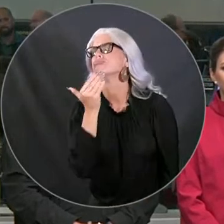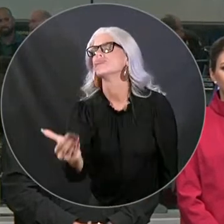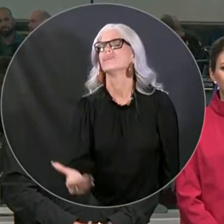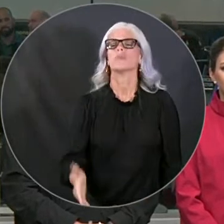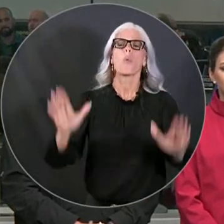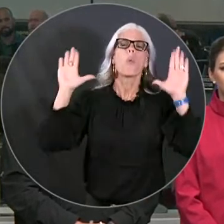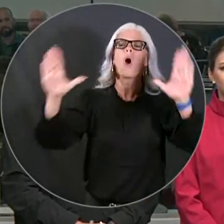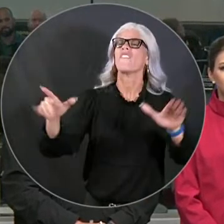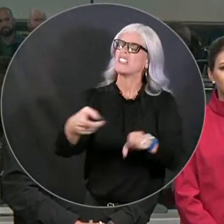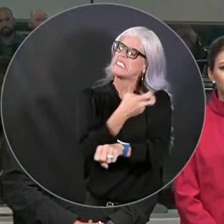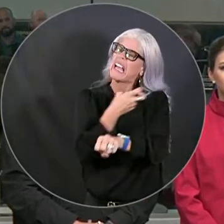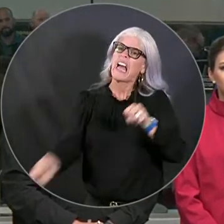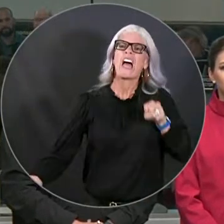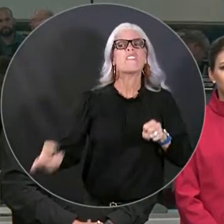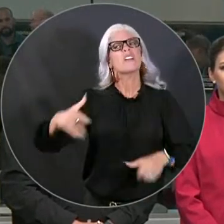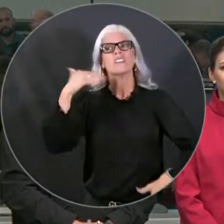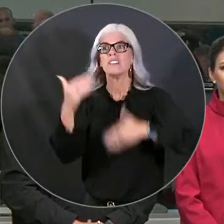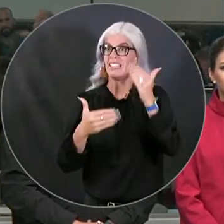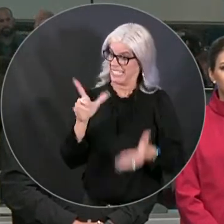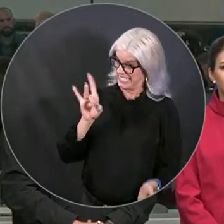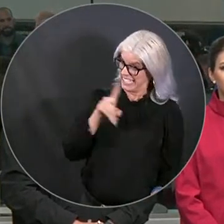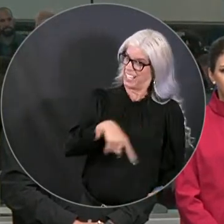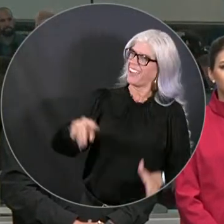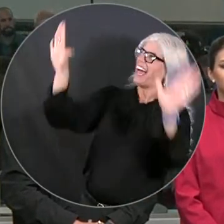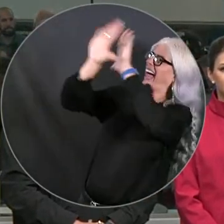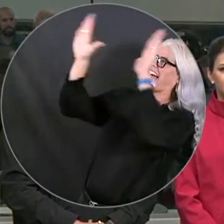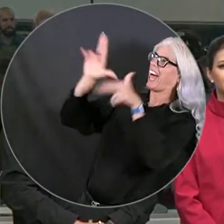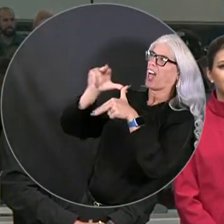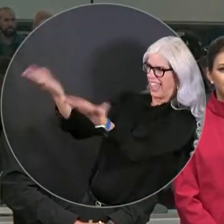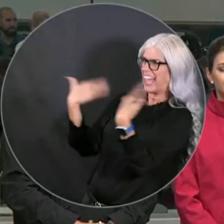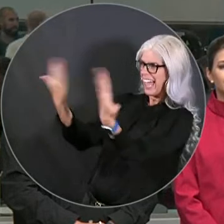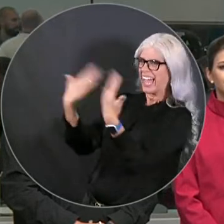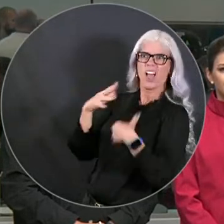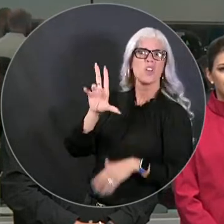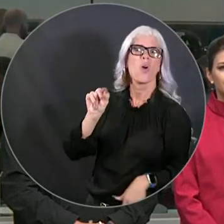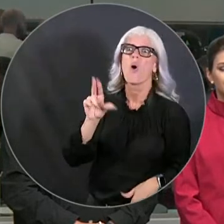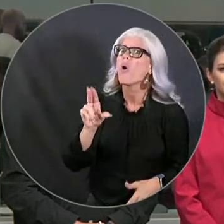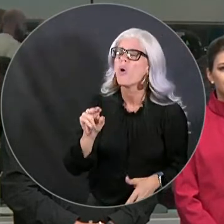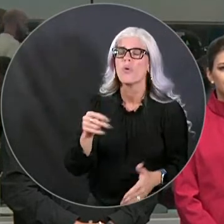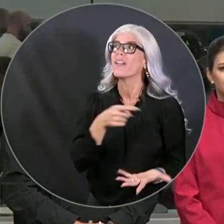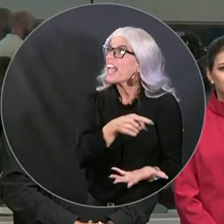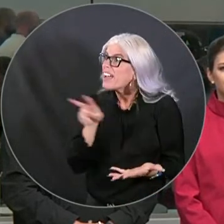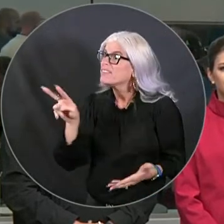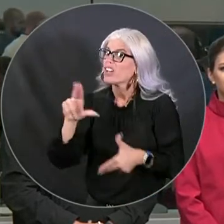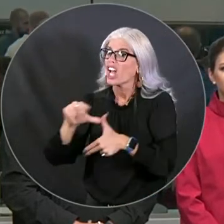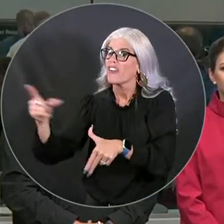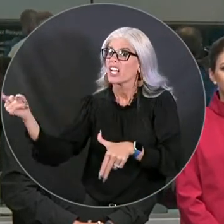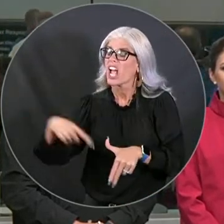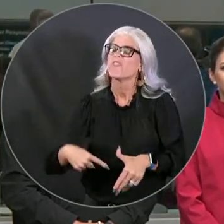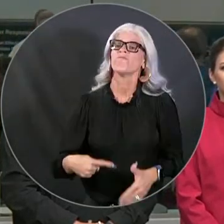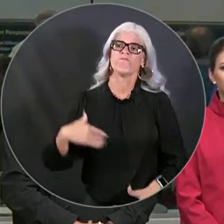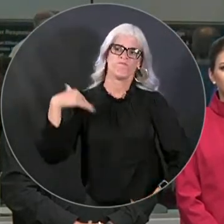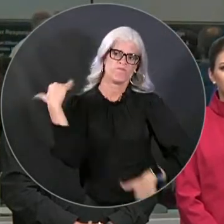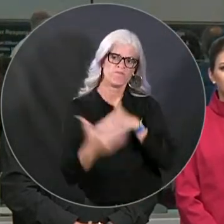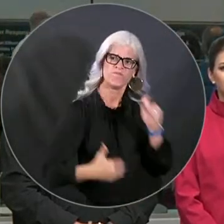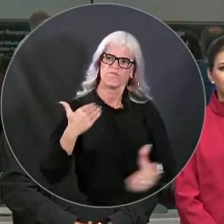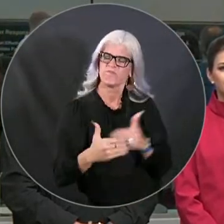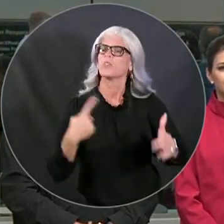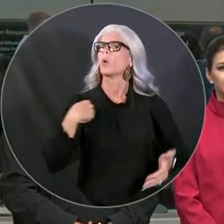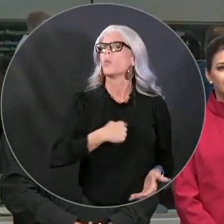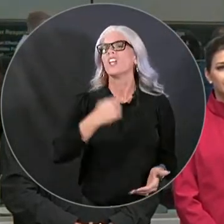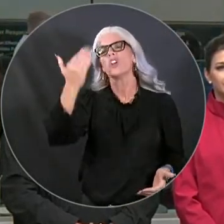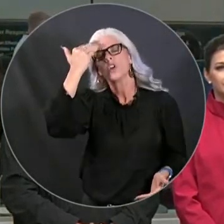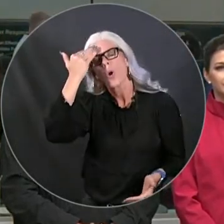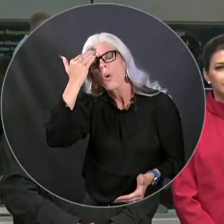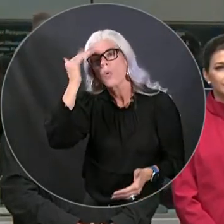this, but they need our help now, and we're going to be there for them. And we understand that this is going to be a very, very long process. And we